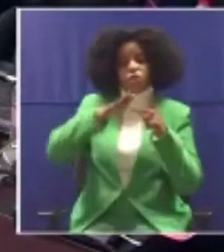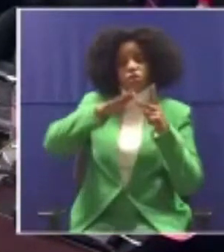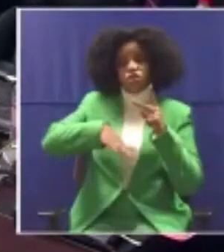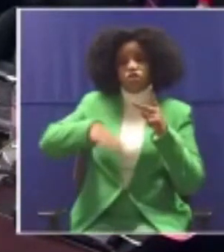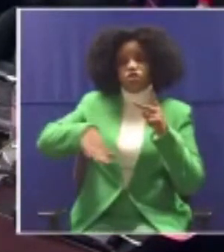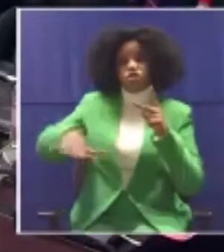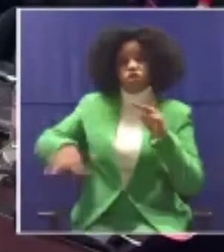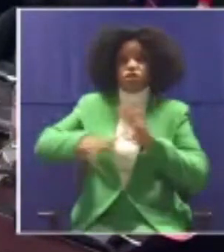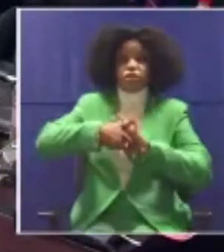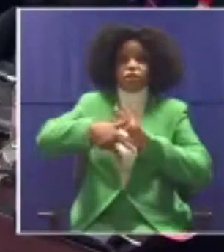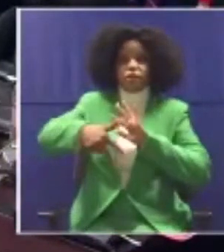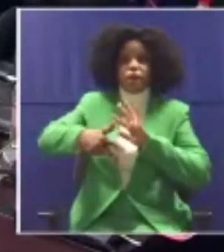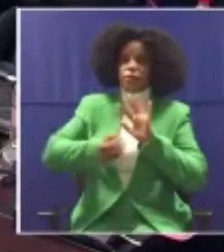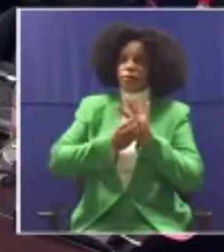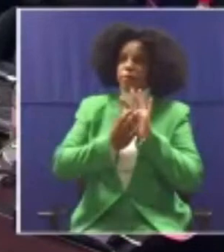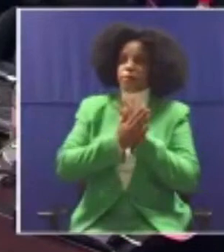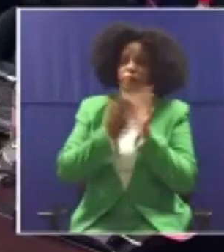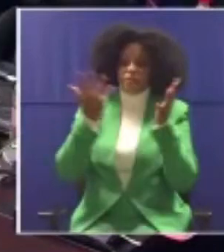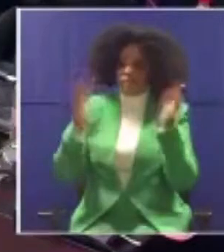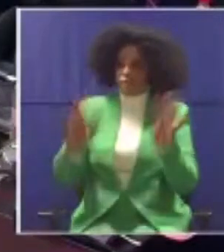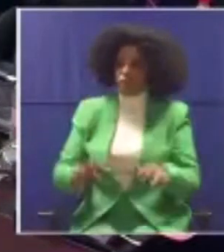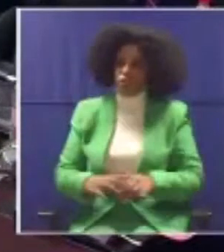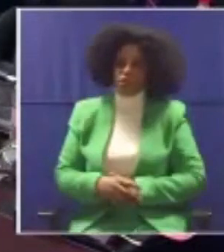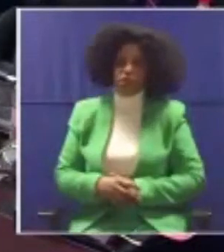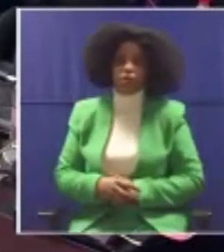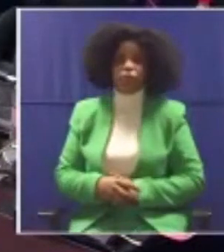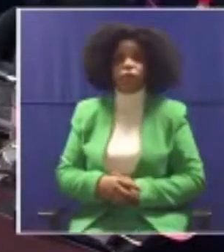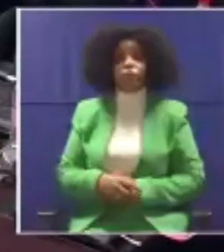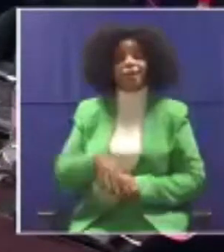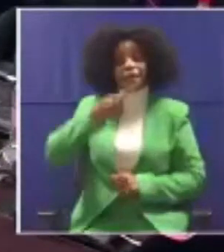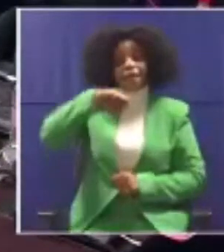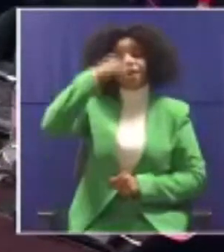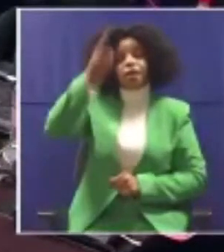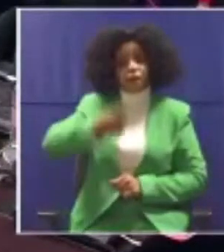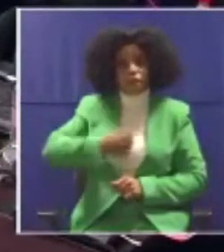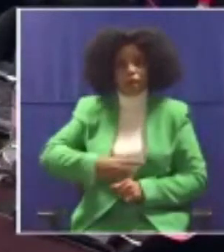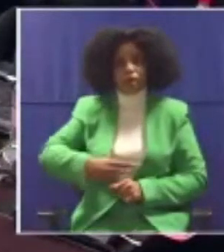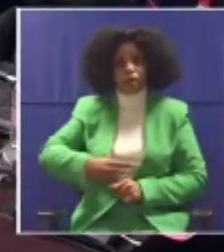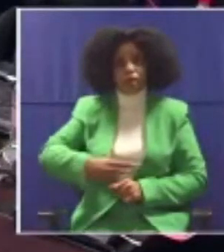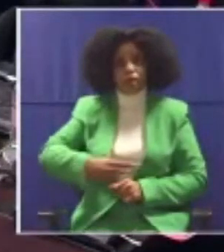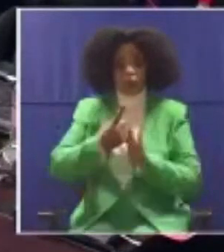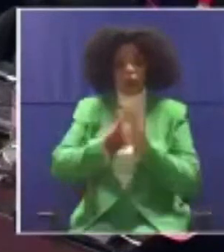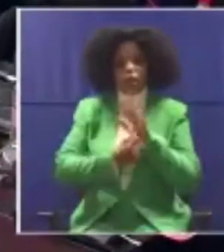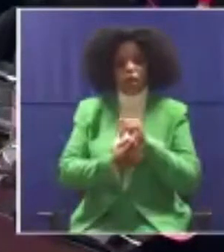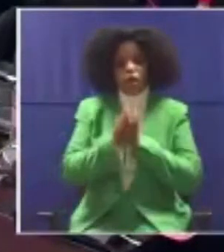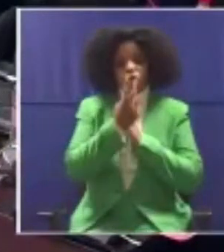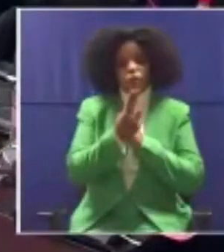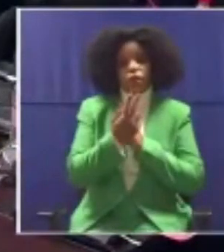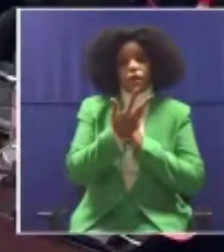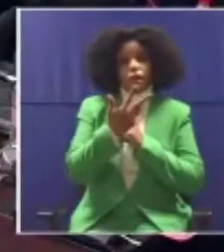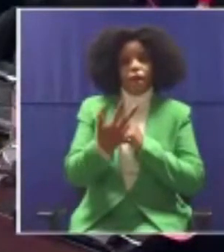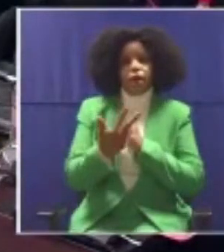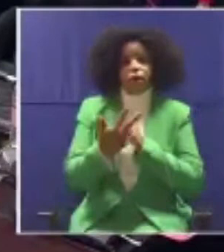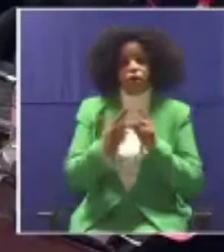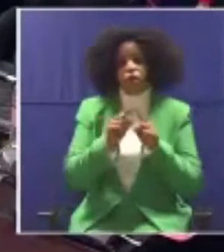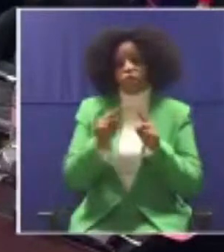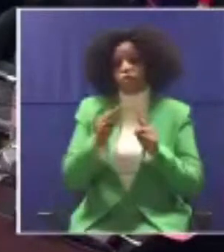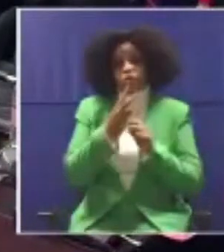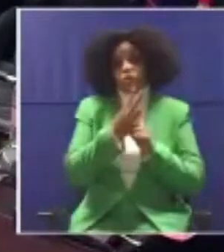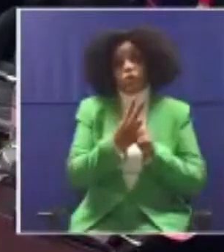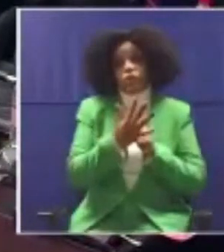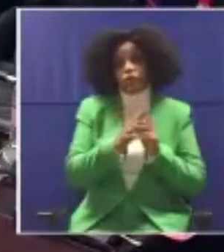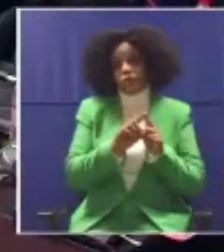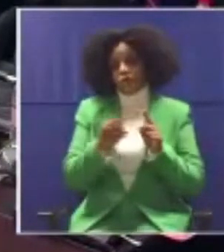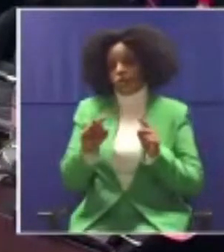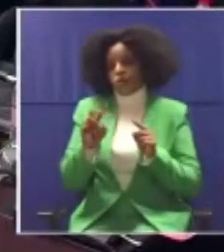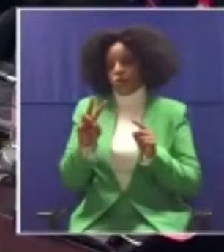Honorable Chair, next week from the 28th of May to the 4th of June, we will mark Child